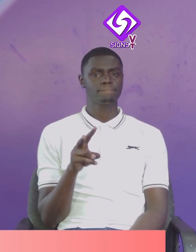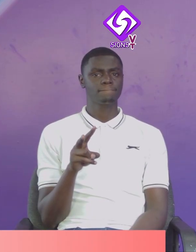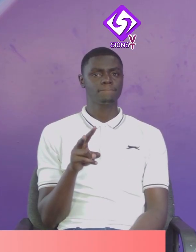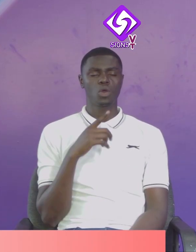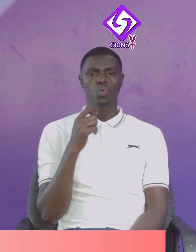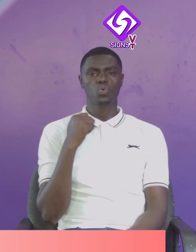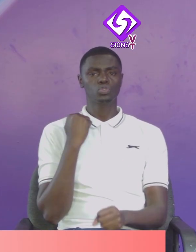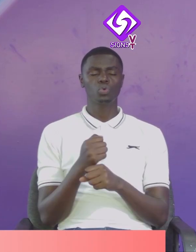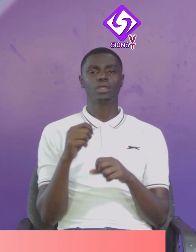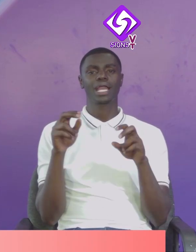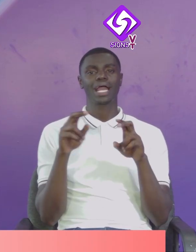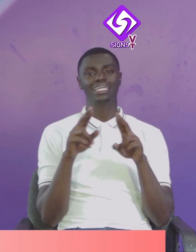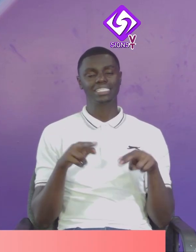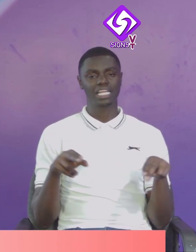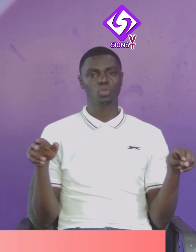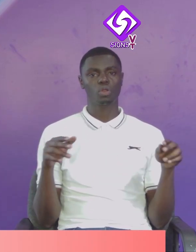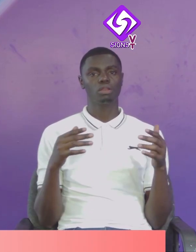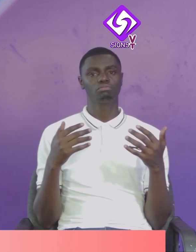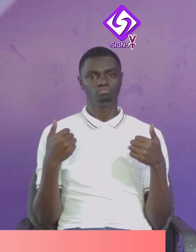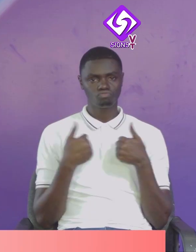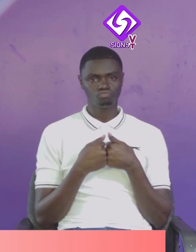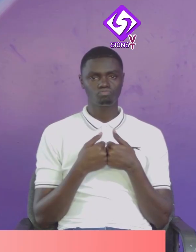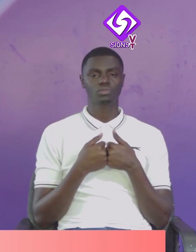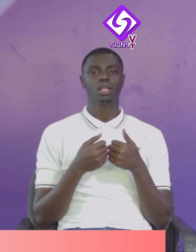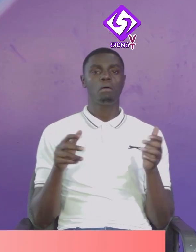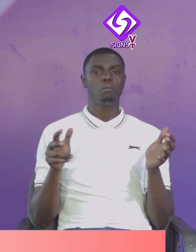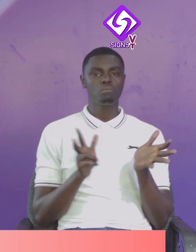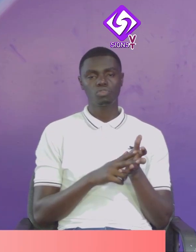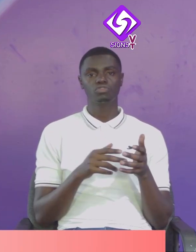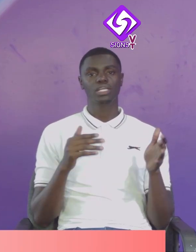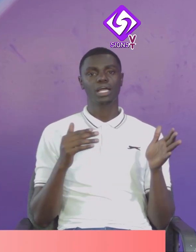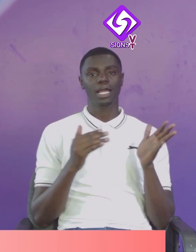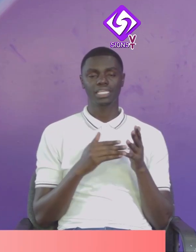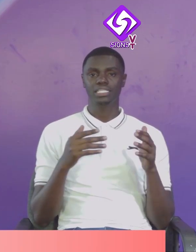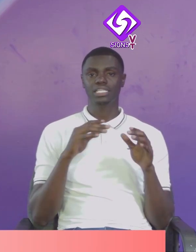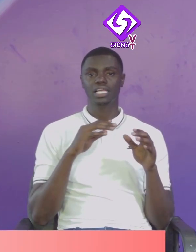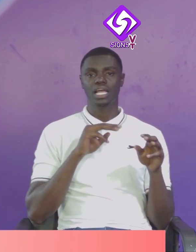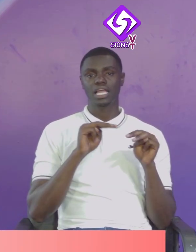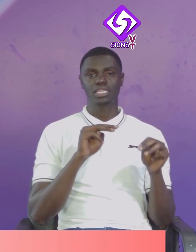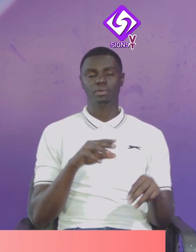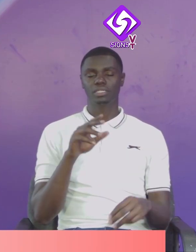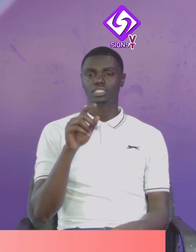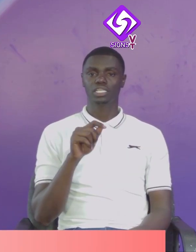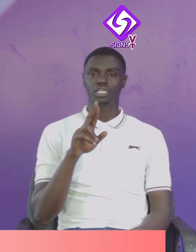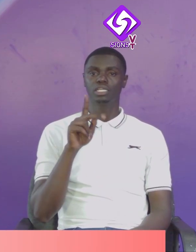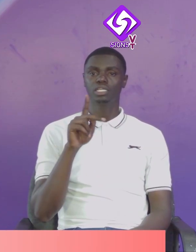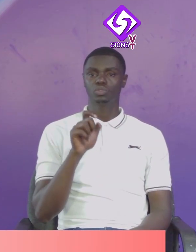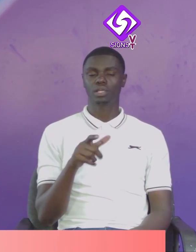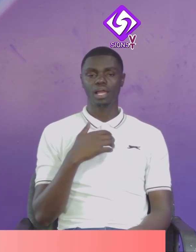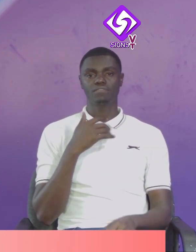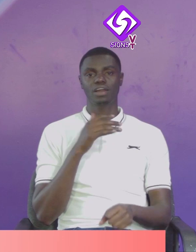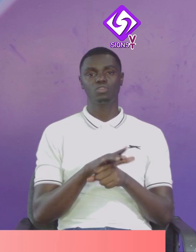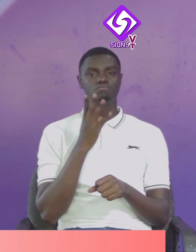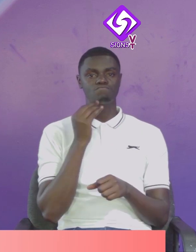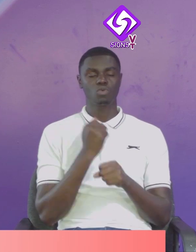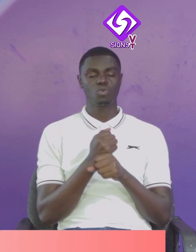is enjoying another international call-up, proves himself against a manager like Tuchel, who, of course, has a lot of experience